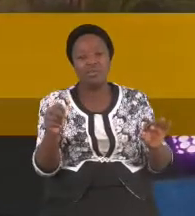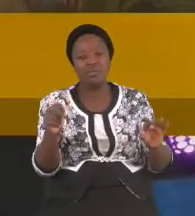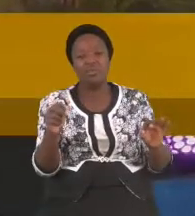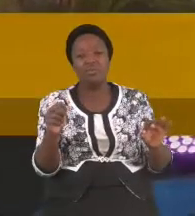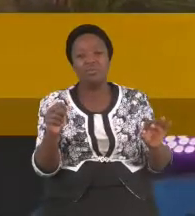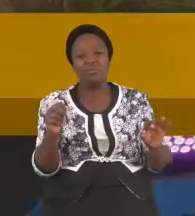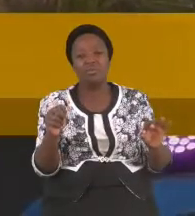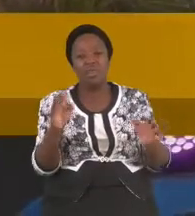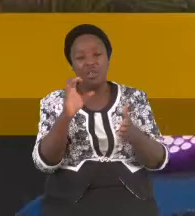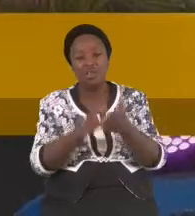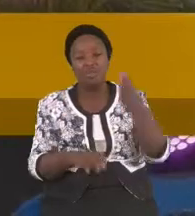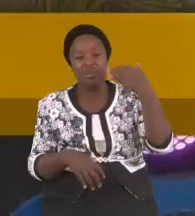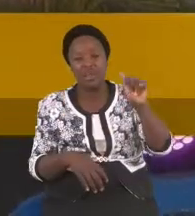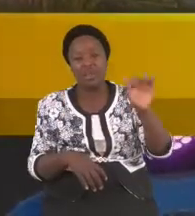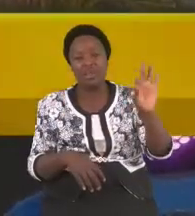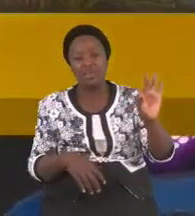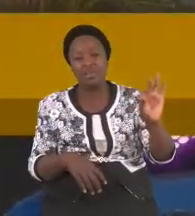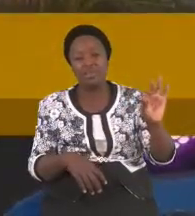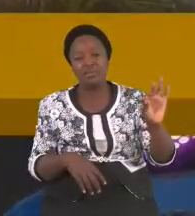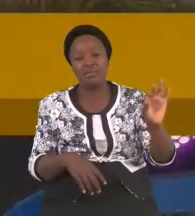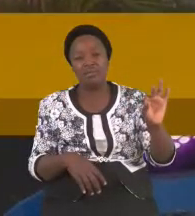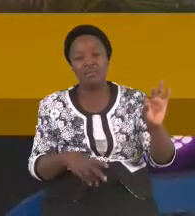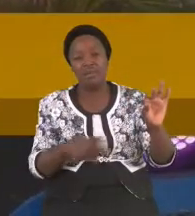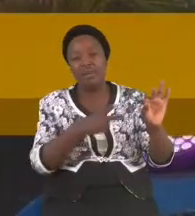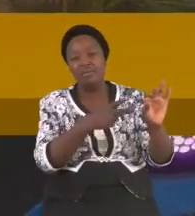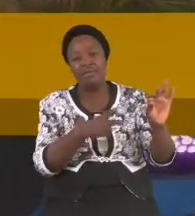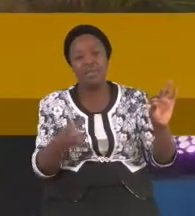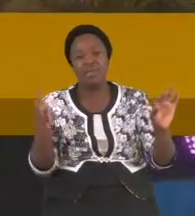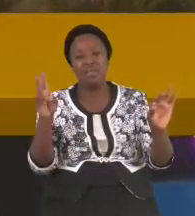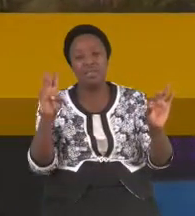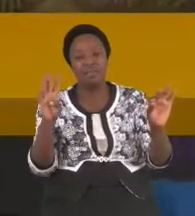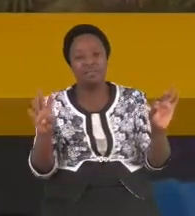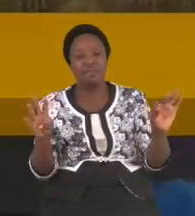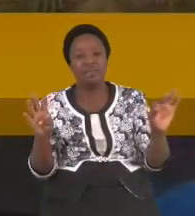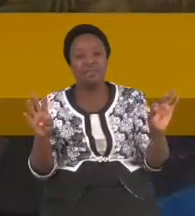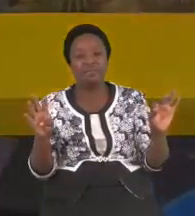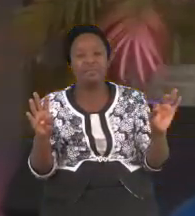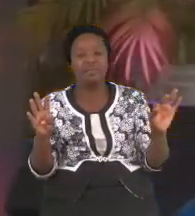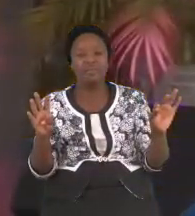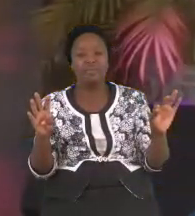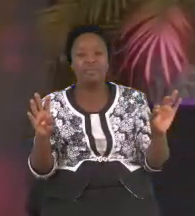chapter 19, reading